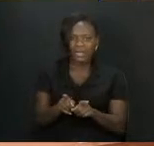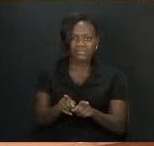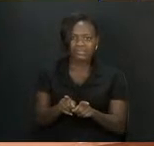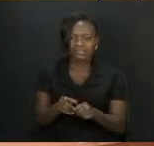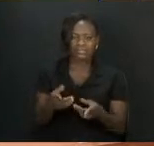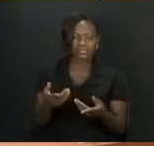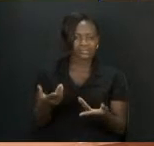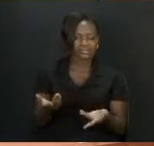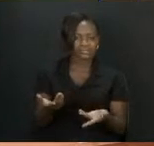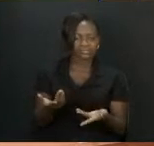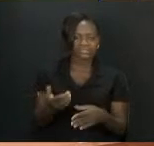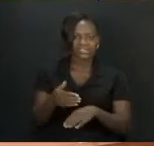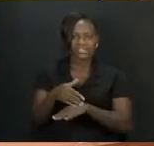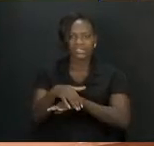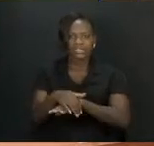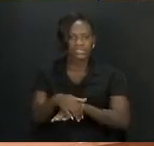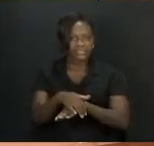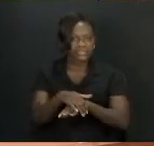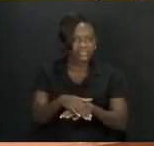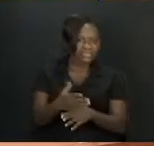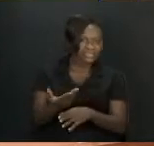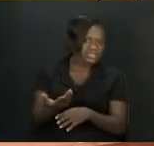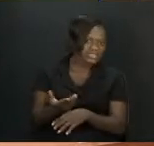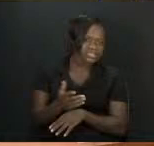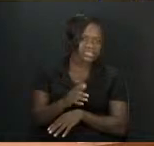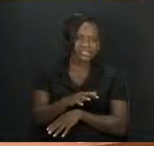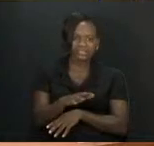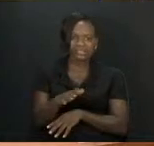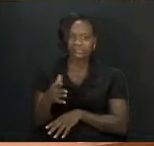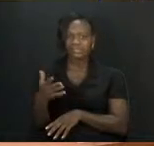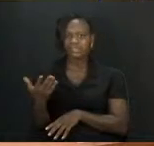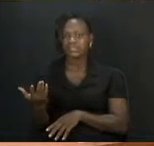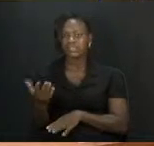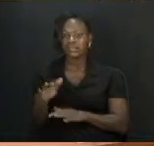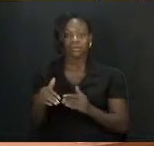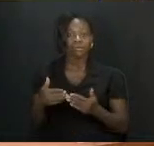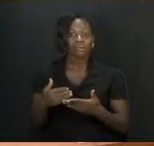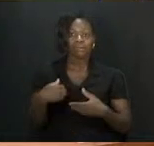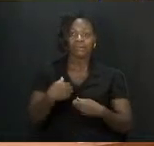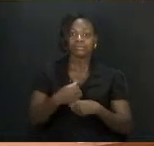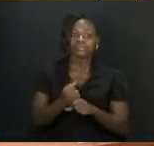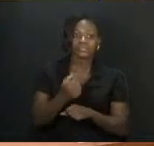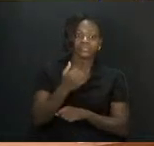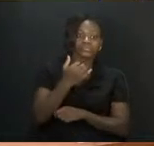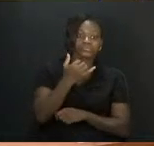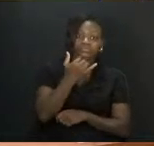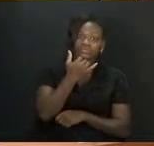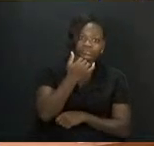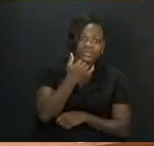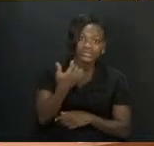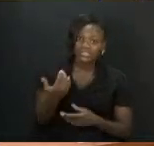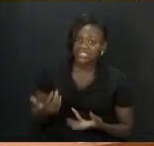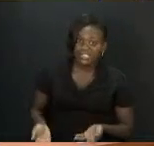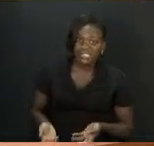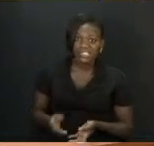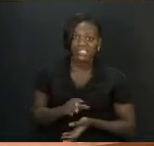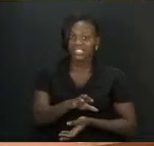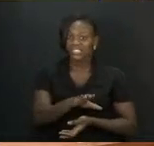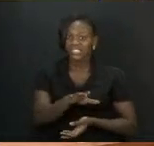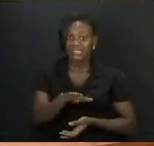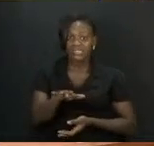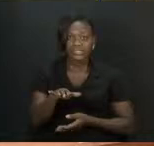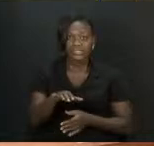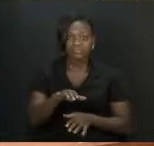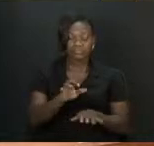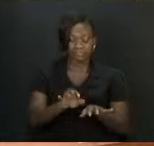errors in grammar, which we all are sinners, errors, typographical errors, and all those